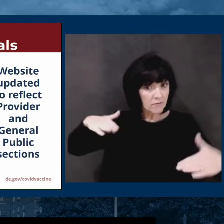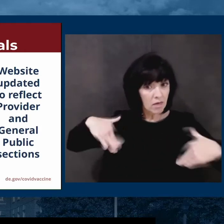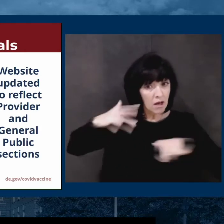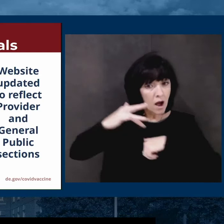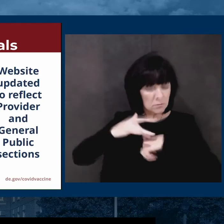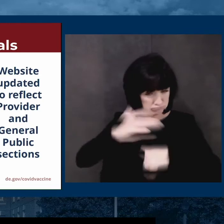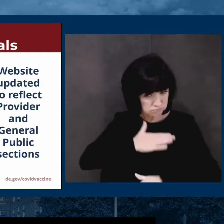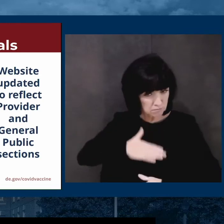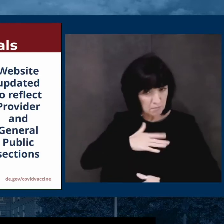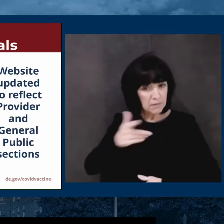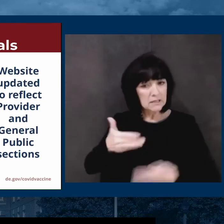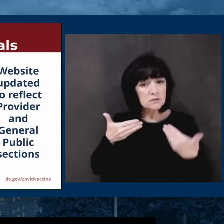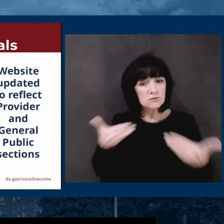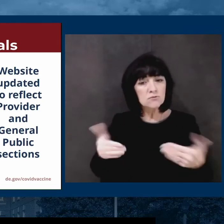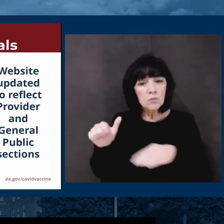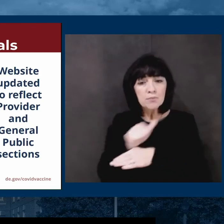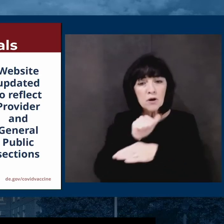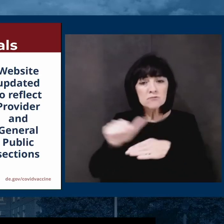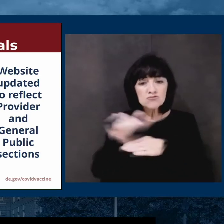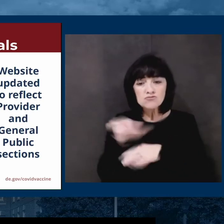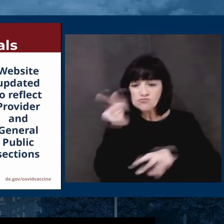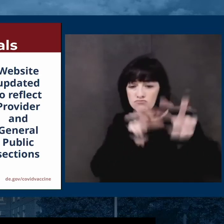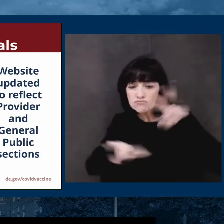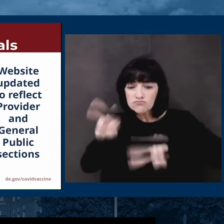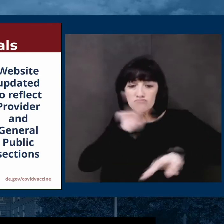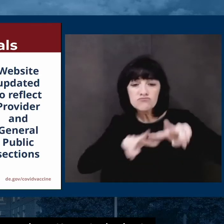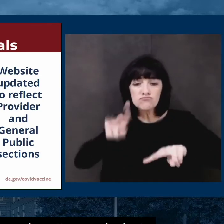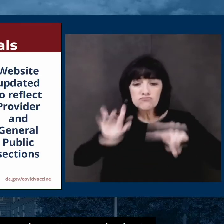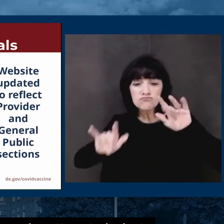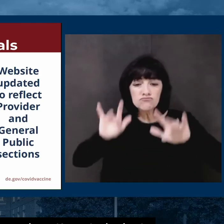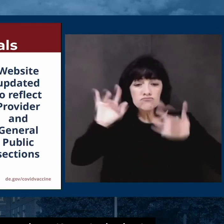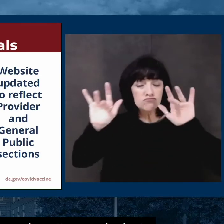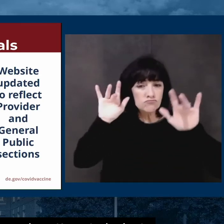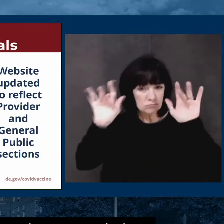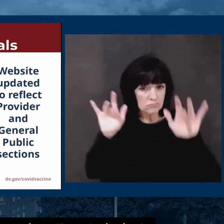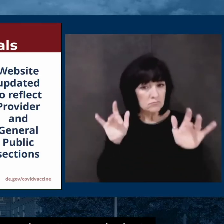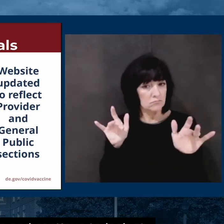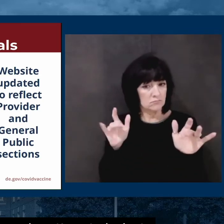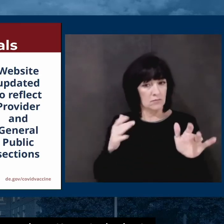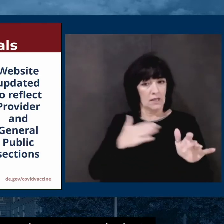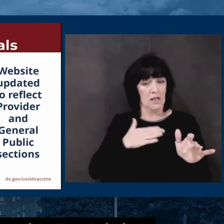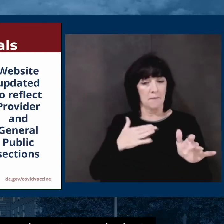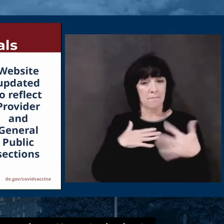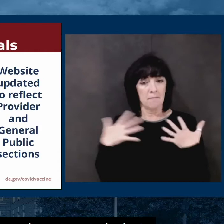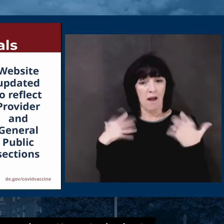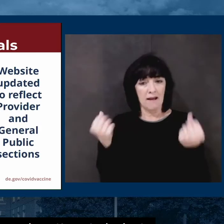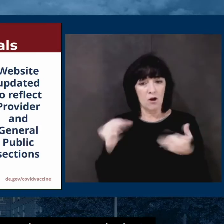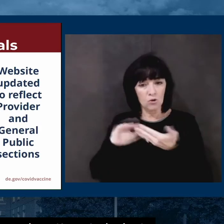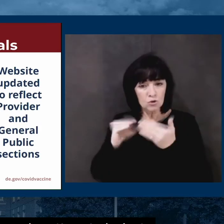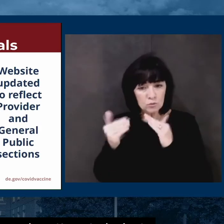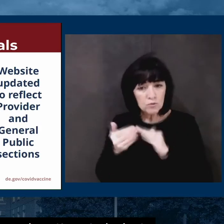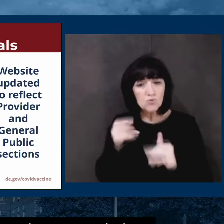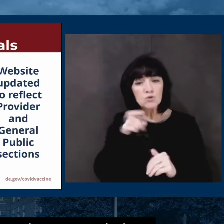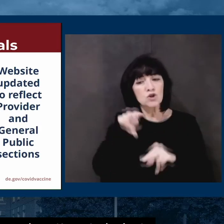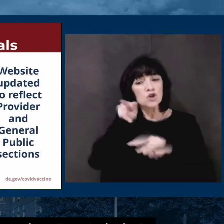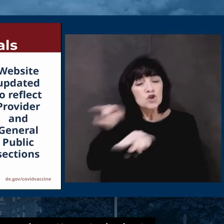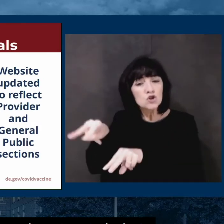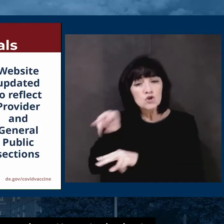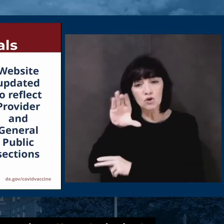currently, continue to look at our websites, My Healthy Community, as well as our general COVID-19 website.